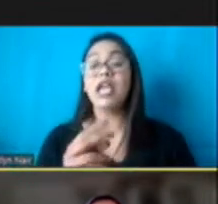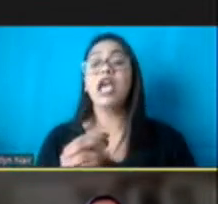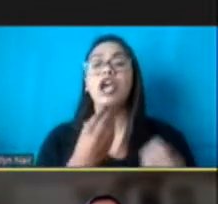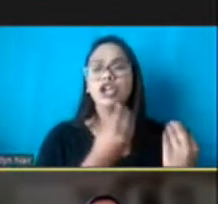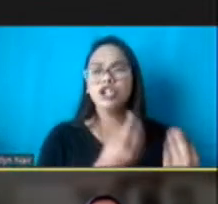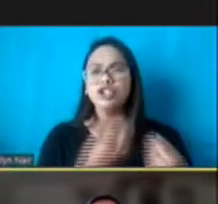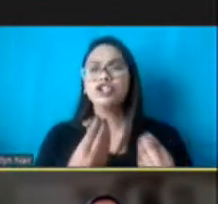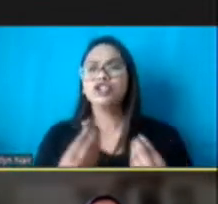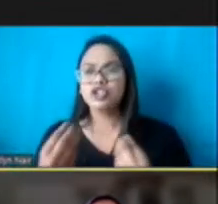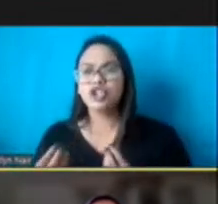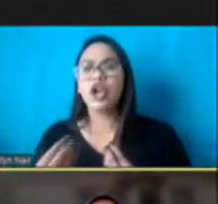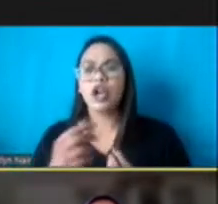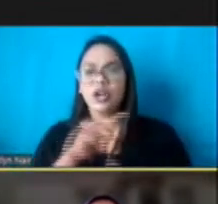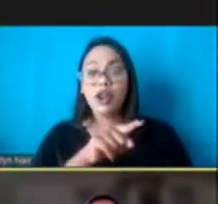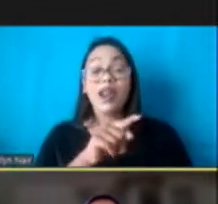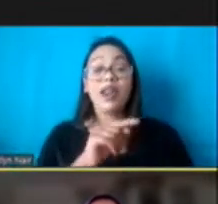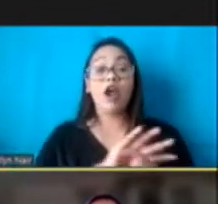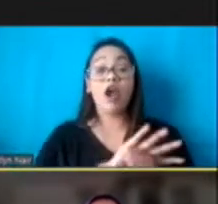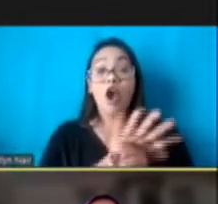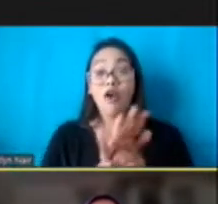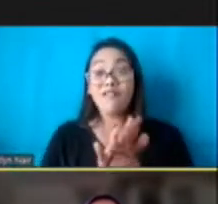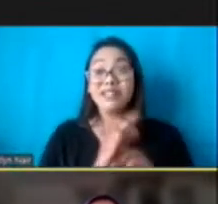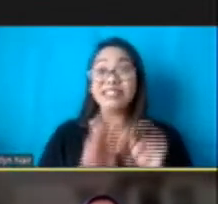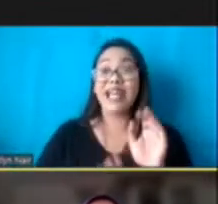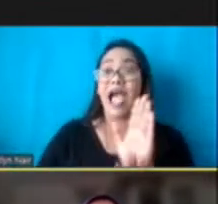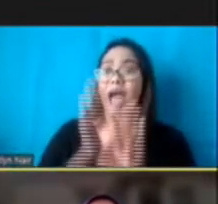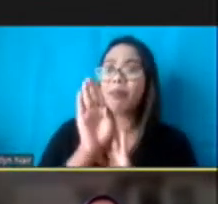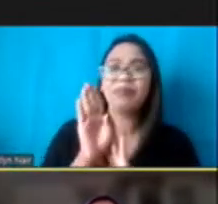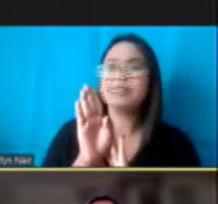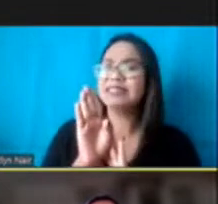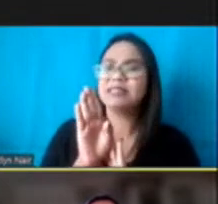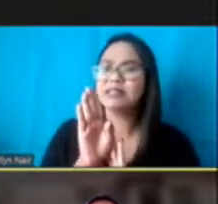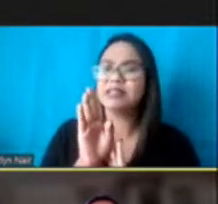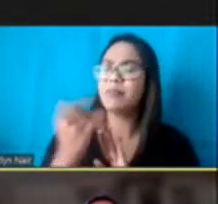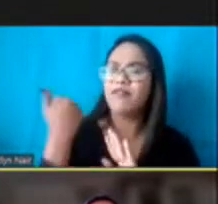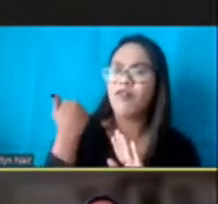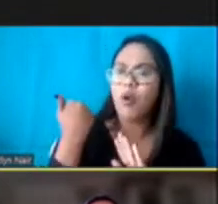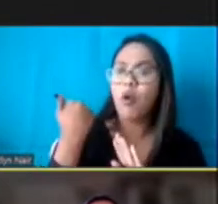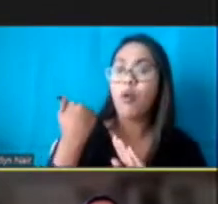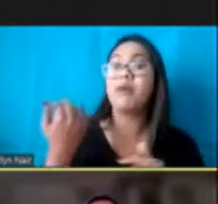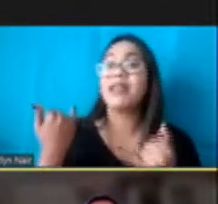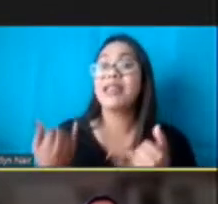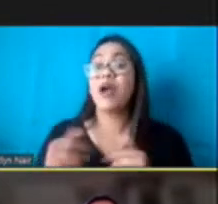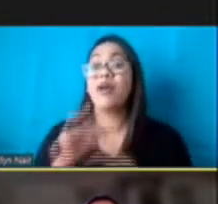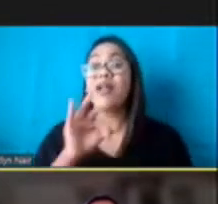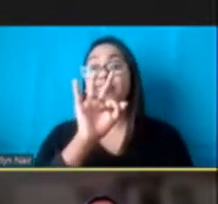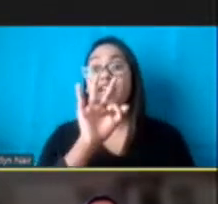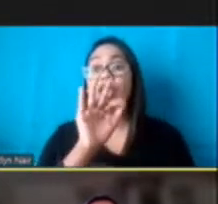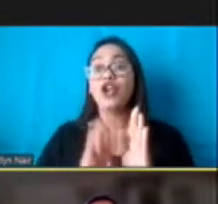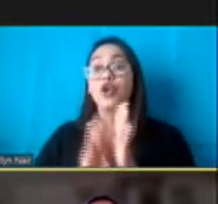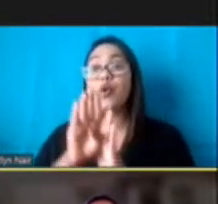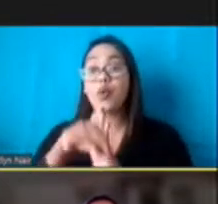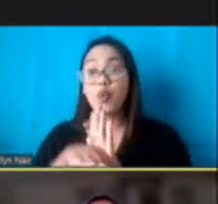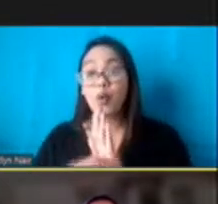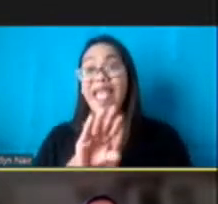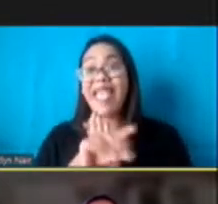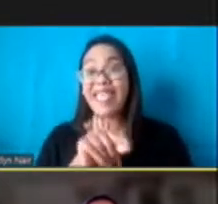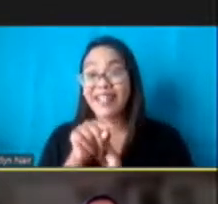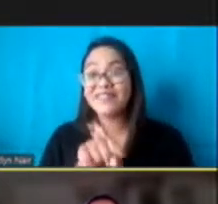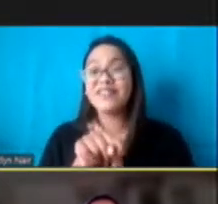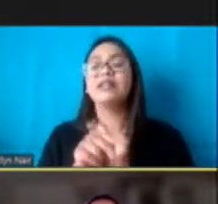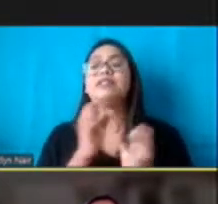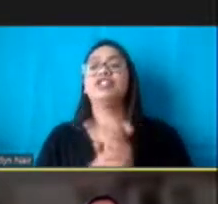comprise a higher proportion of admissions, and that trend was starting after the 3rd wave and continued into the start of the 4th